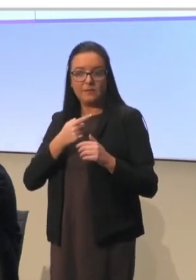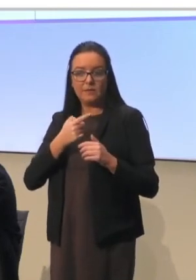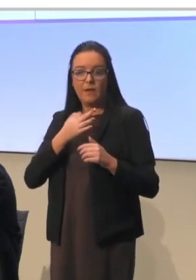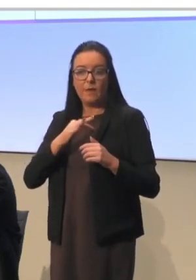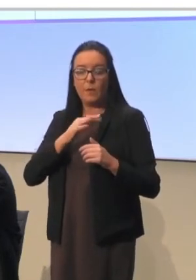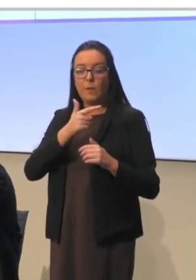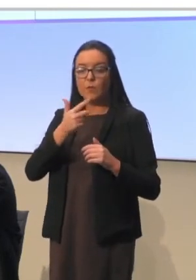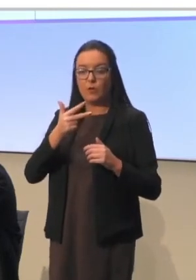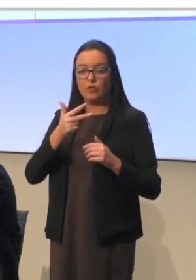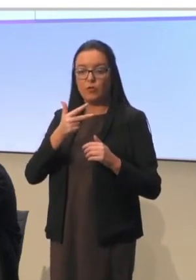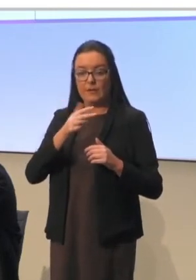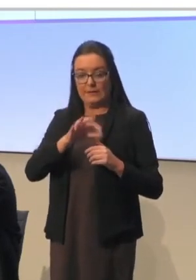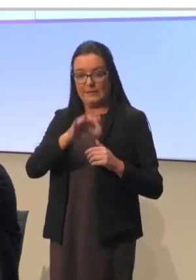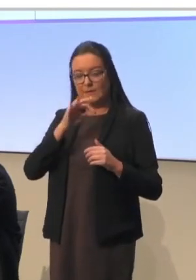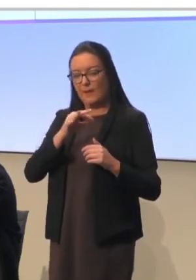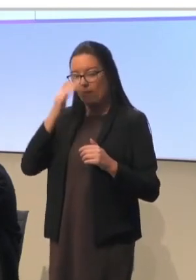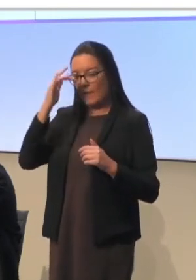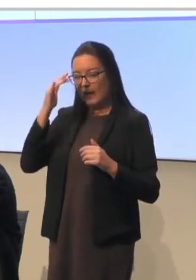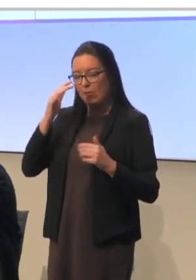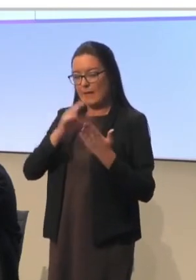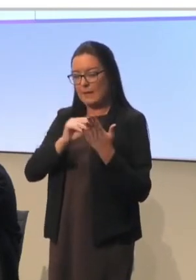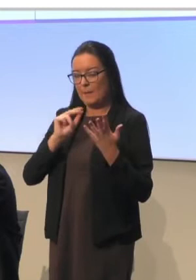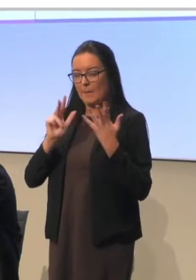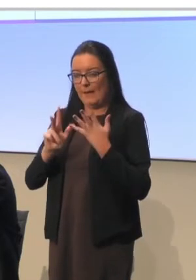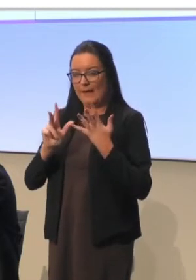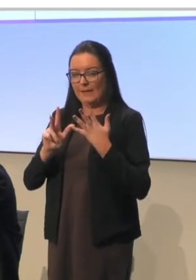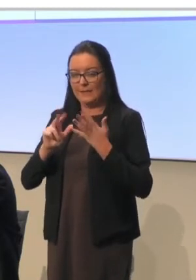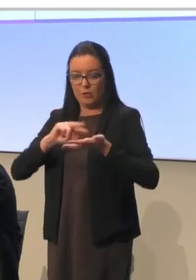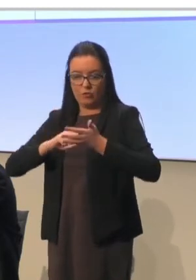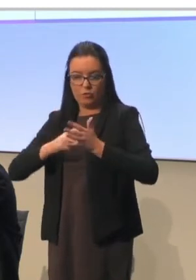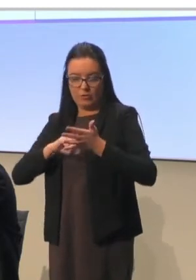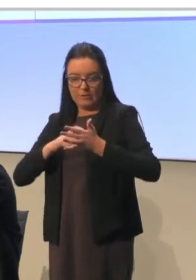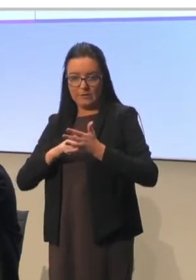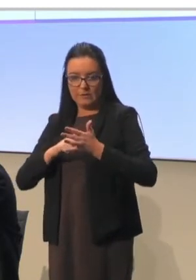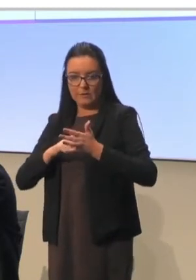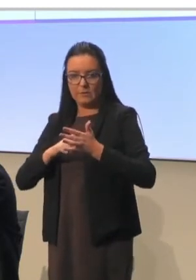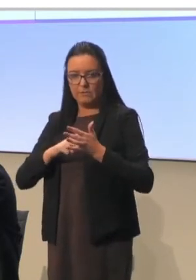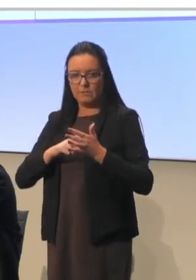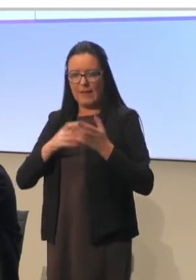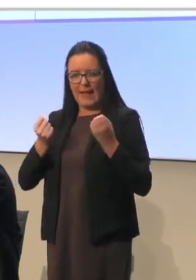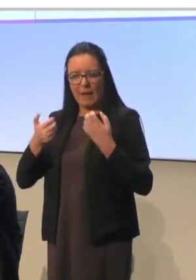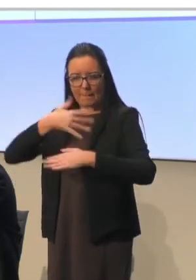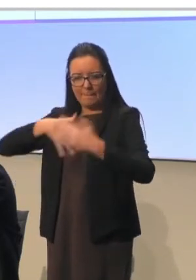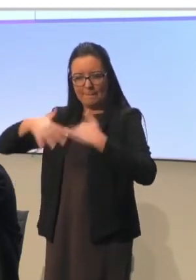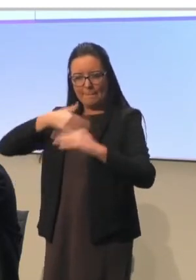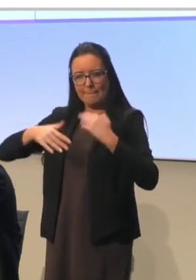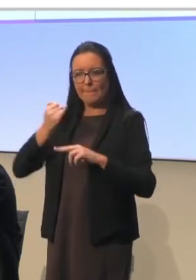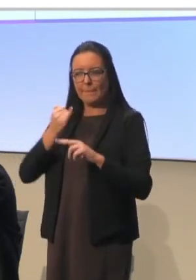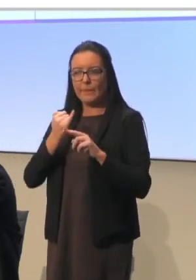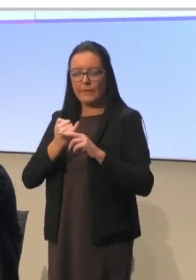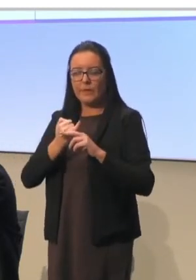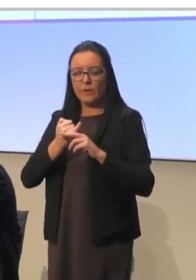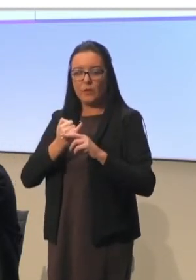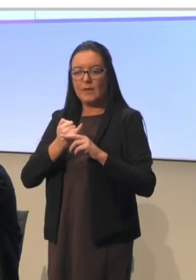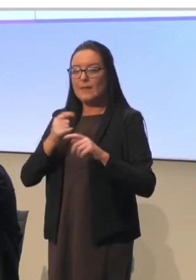selected a theoretical sample of 8. And the strategy was really designed to ensure a broad mix of schools, particularly in terms of